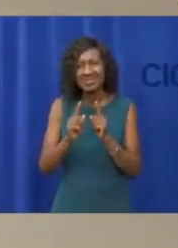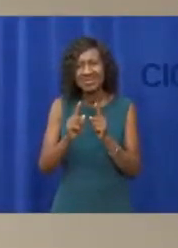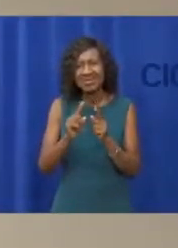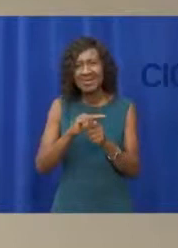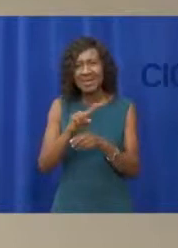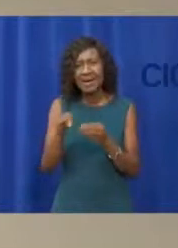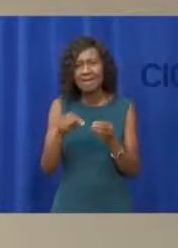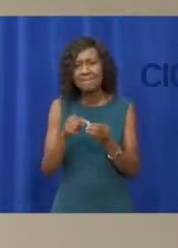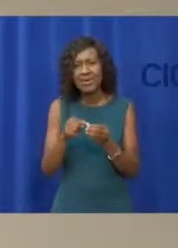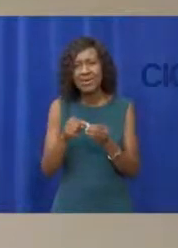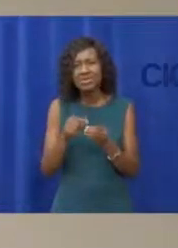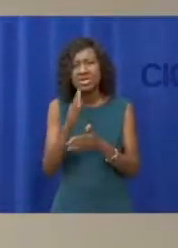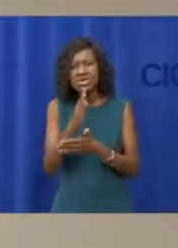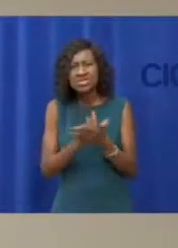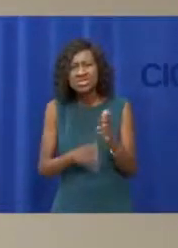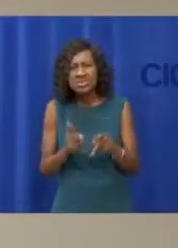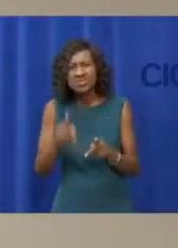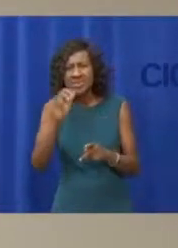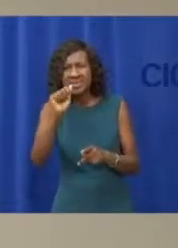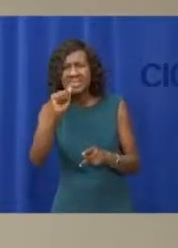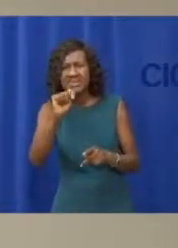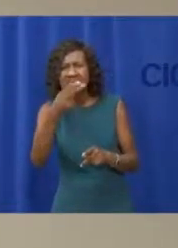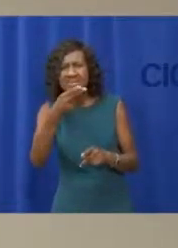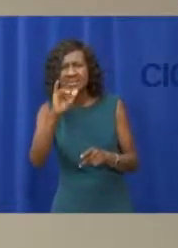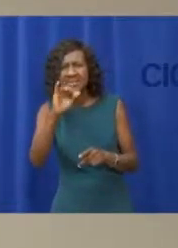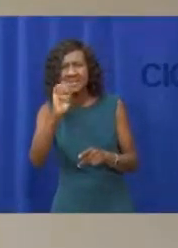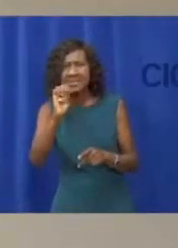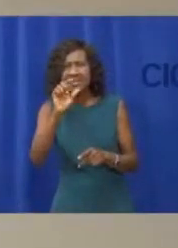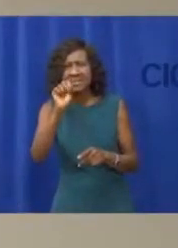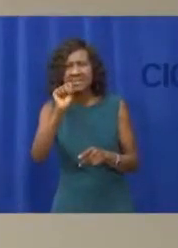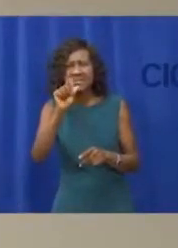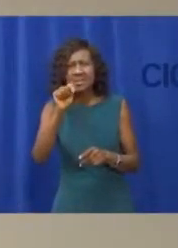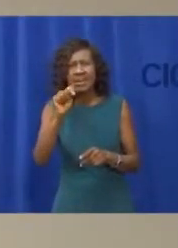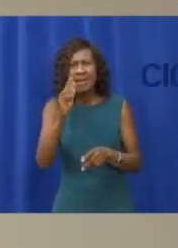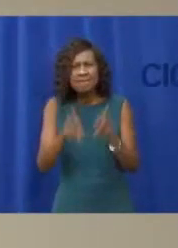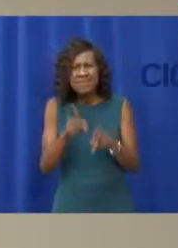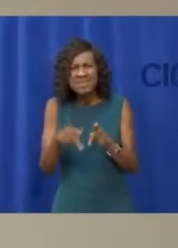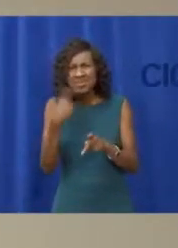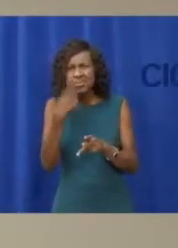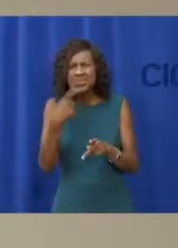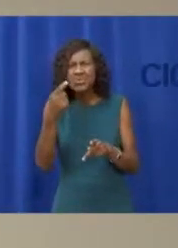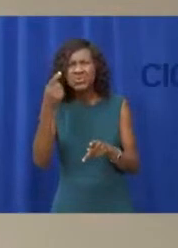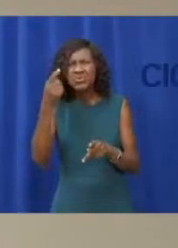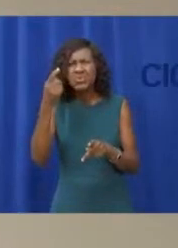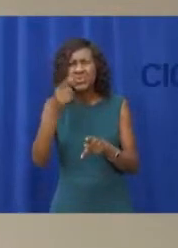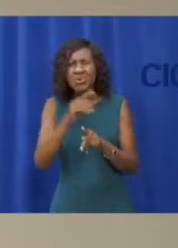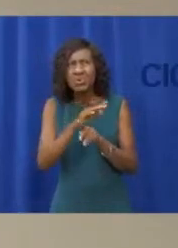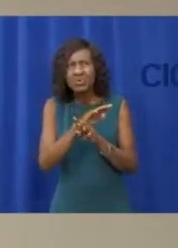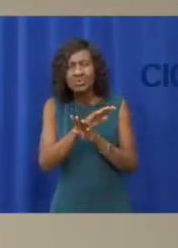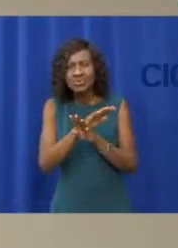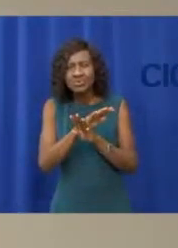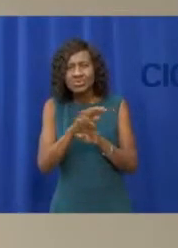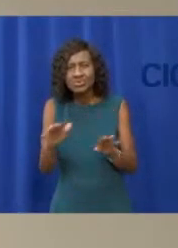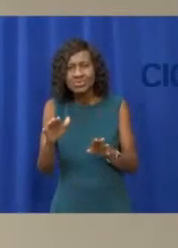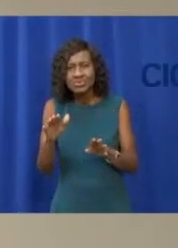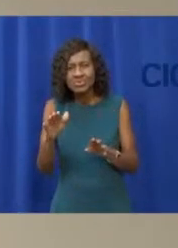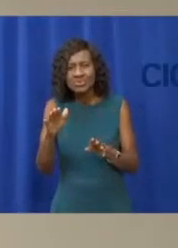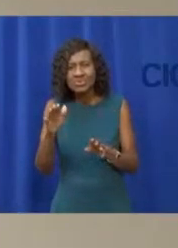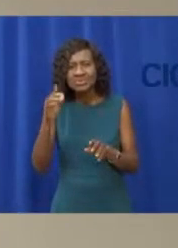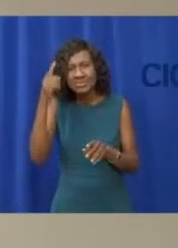about some atheists. And I just wanted to note this because it's very important when persons hear me and hear the prayer when we start